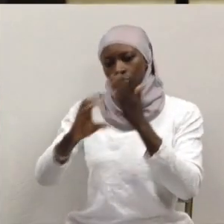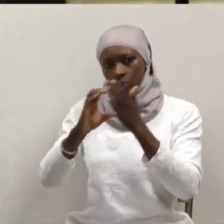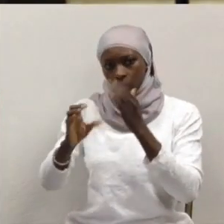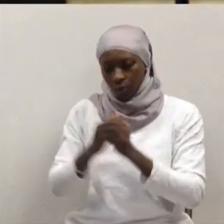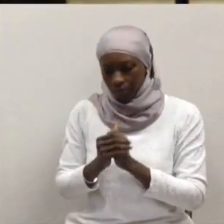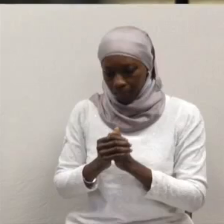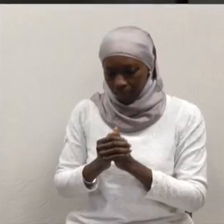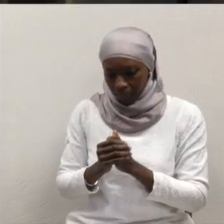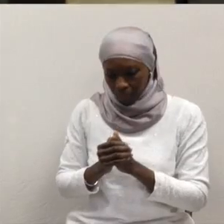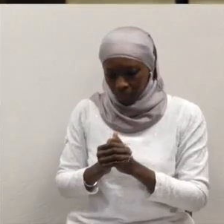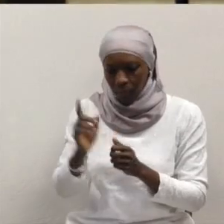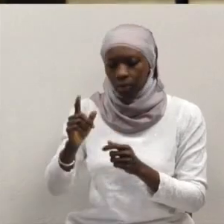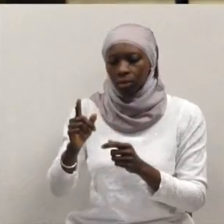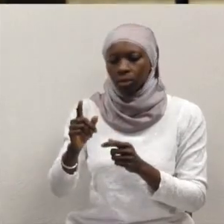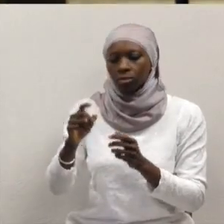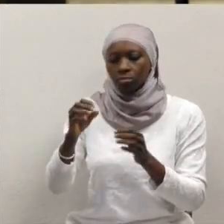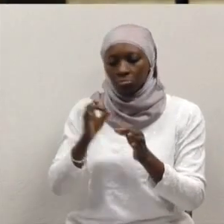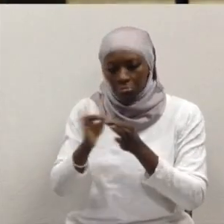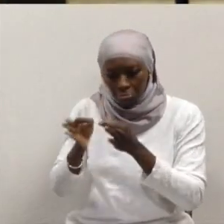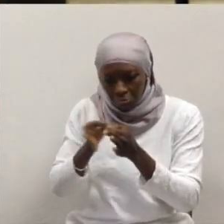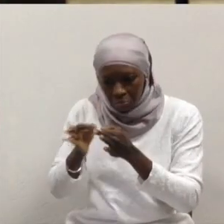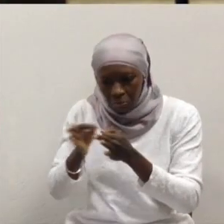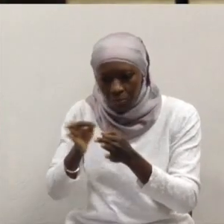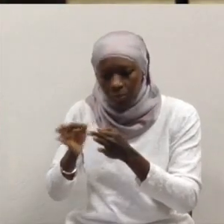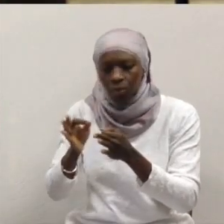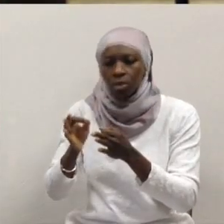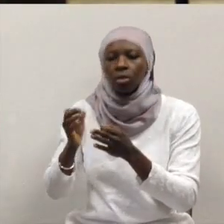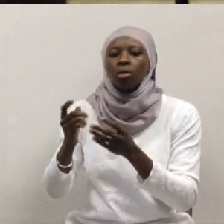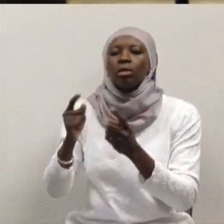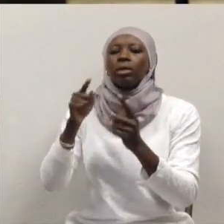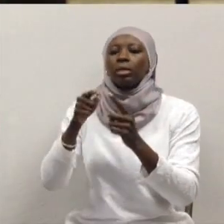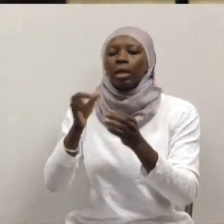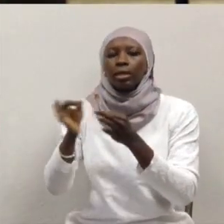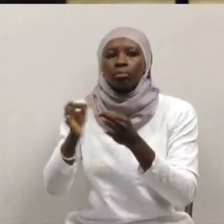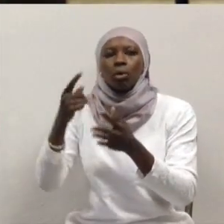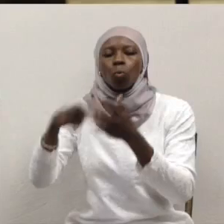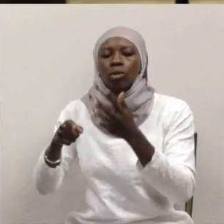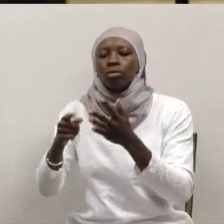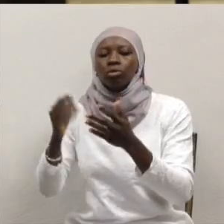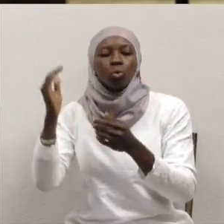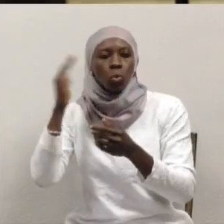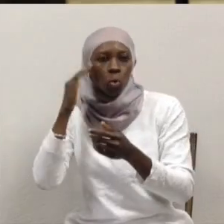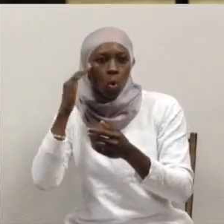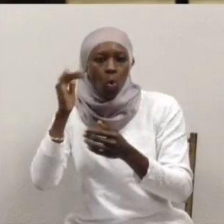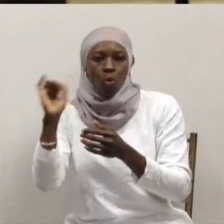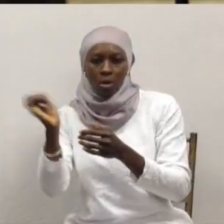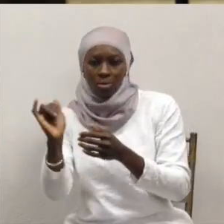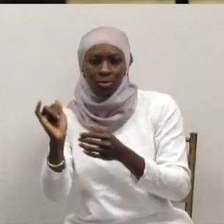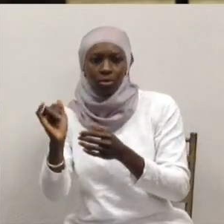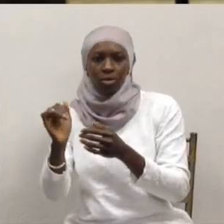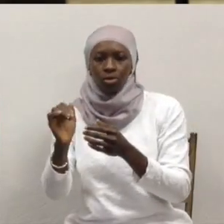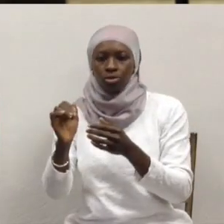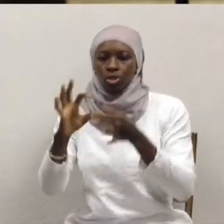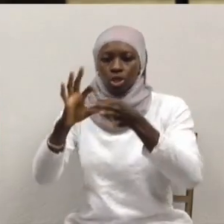down on the heels of what is known as the Treaty of Hudaybiyah. The Prophet sallallahu alaihi wasallam took